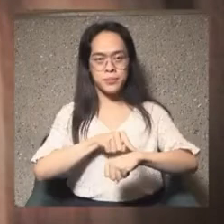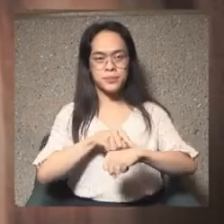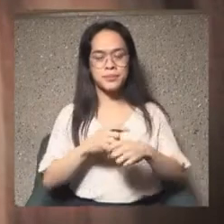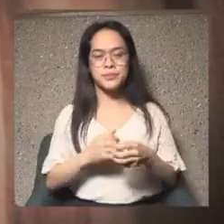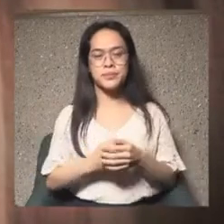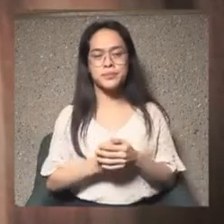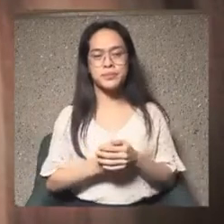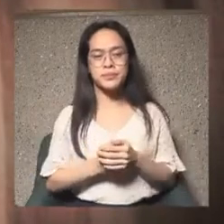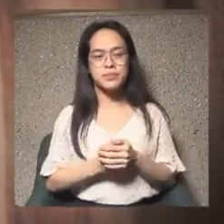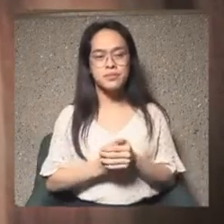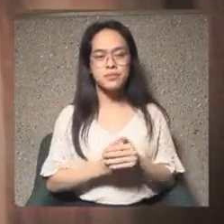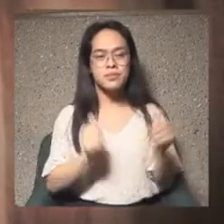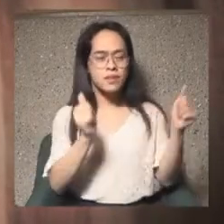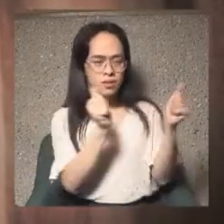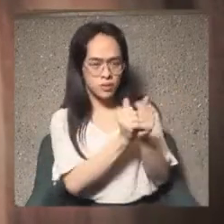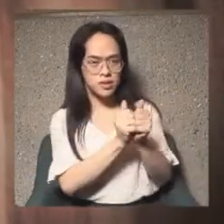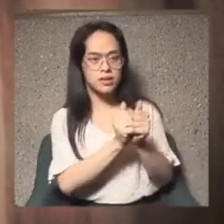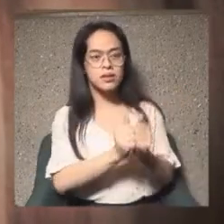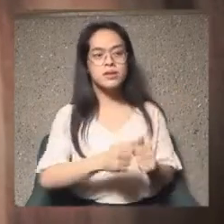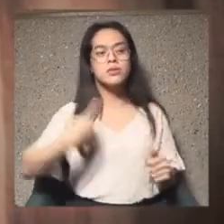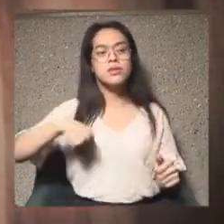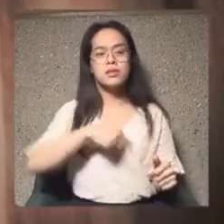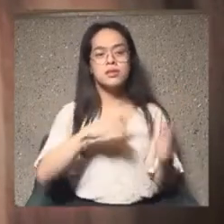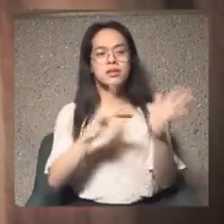God has been grabbing you.